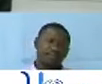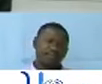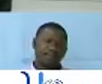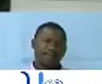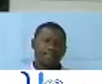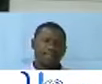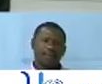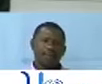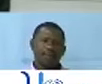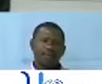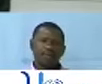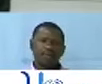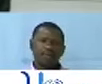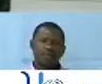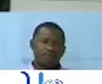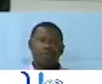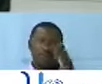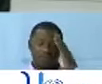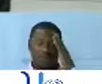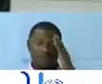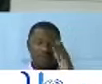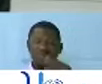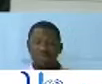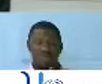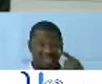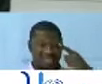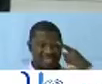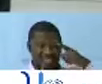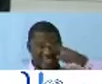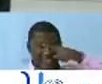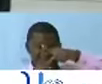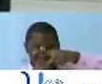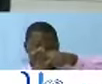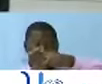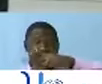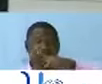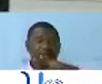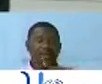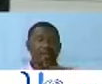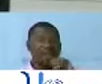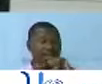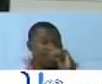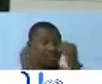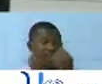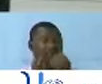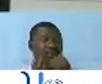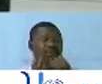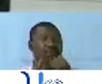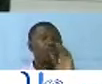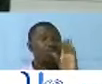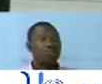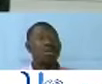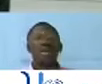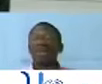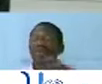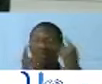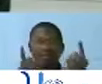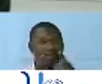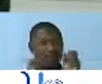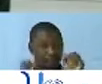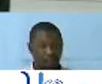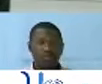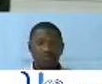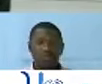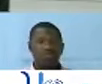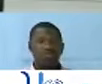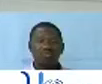we were actually a target. We knew that the executive would do everything possible to shut us down. We knew that they wanted to